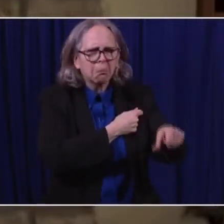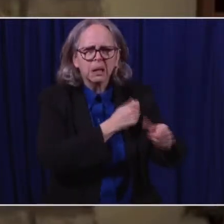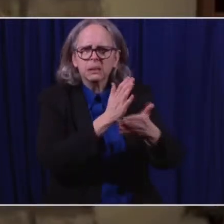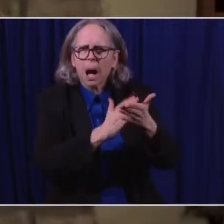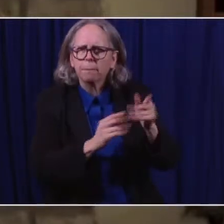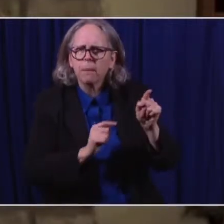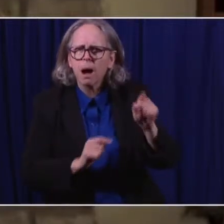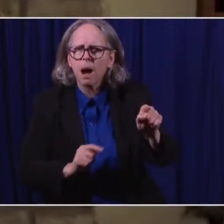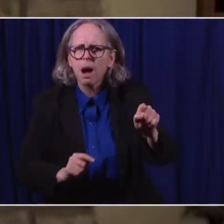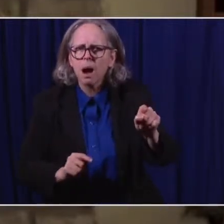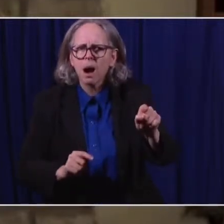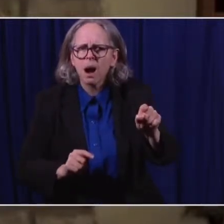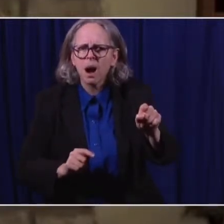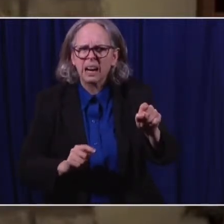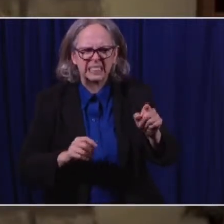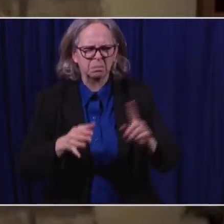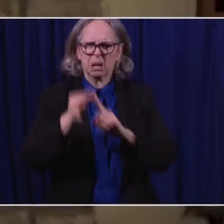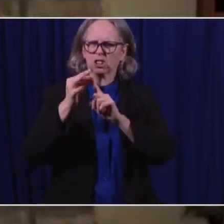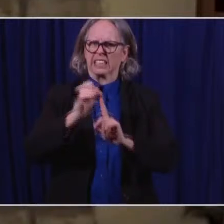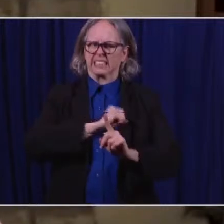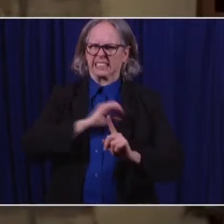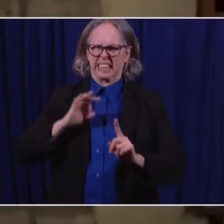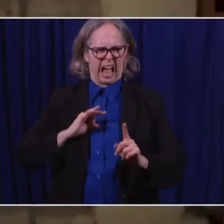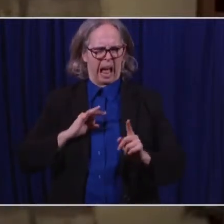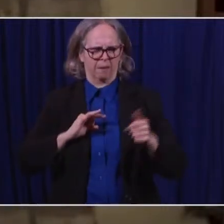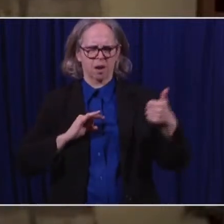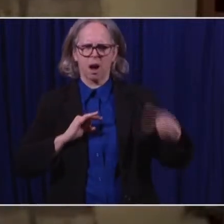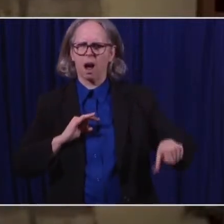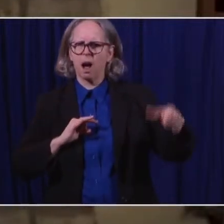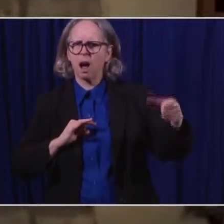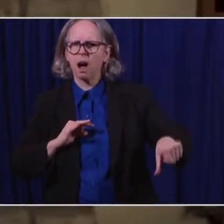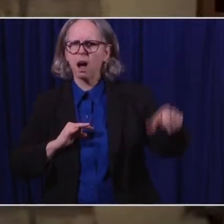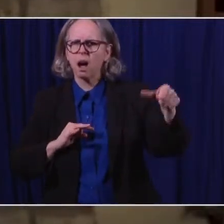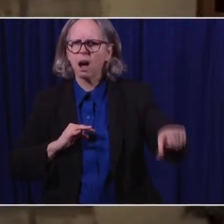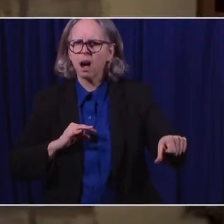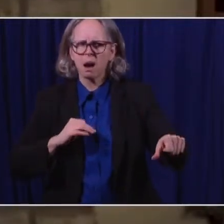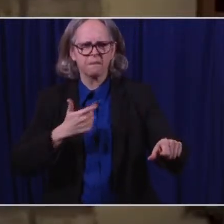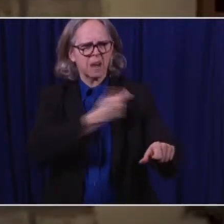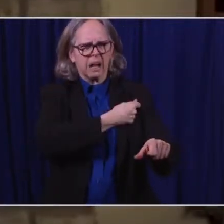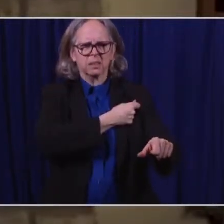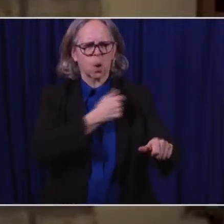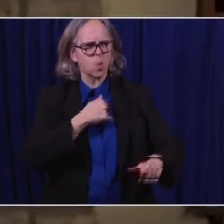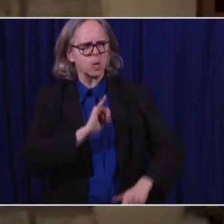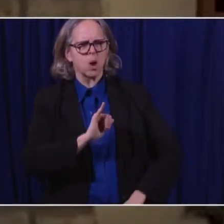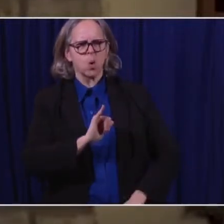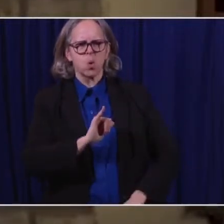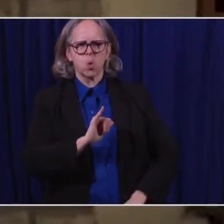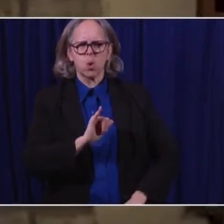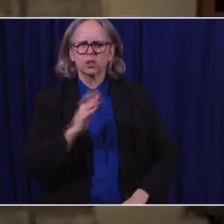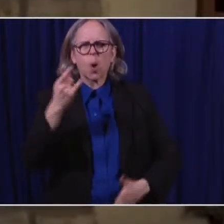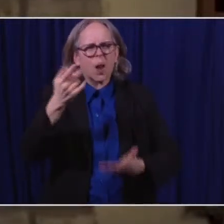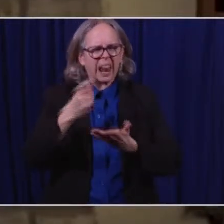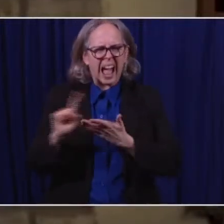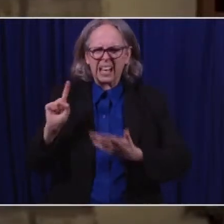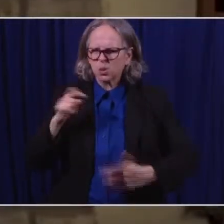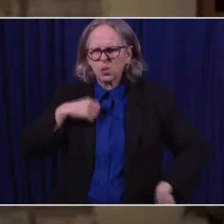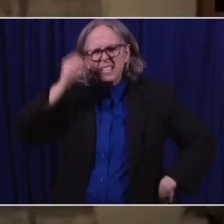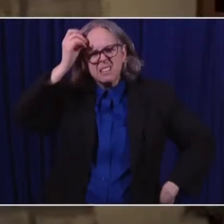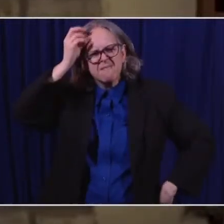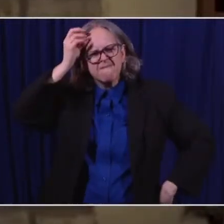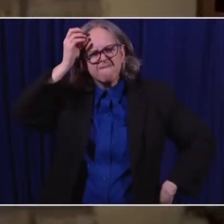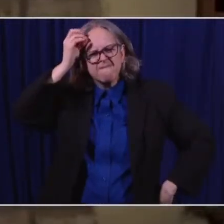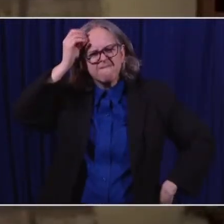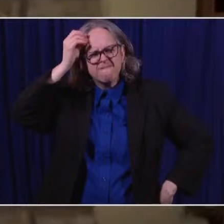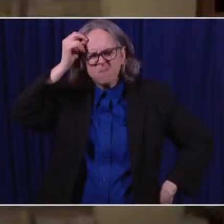in. We didn't know what those numbers were going to be or how that was going to play out. So I got to thinking last week, what the federal government had